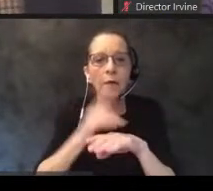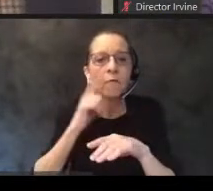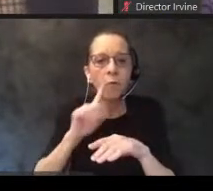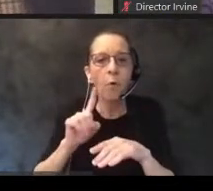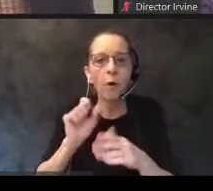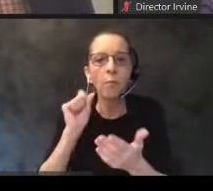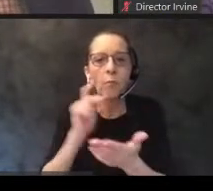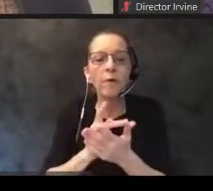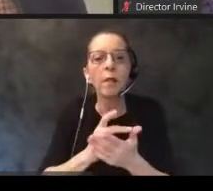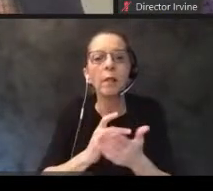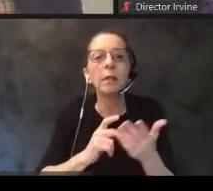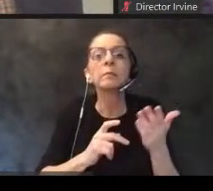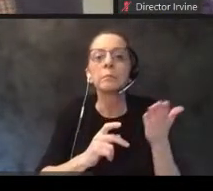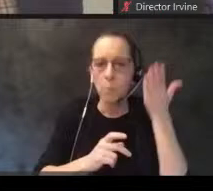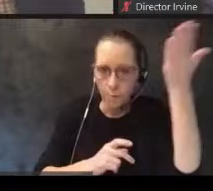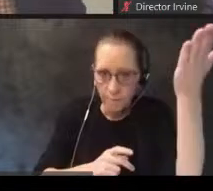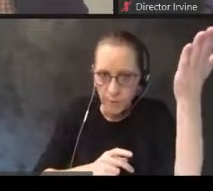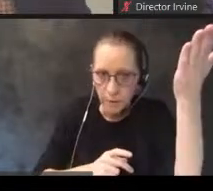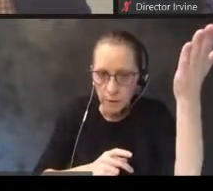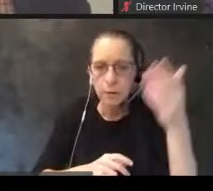moved.